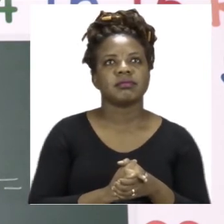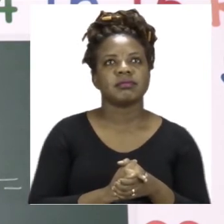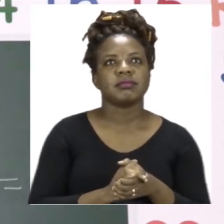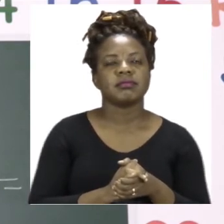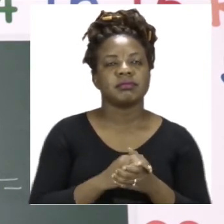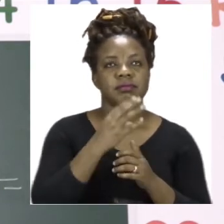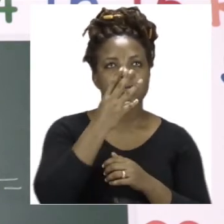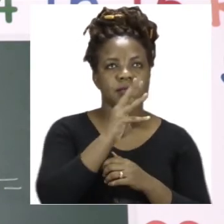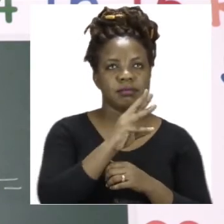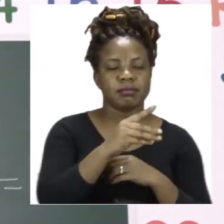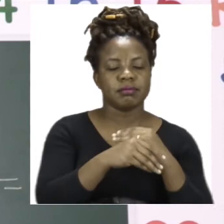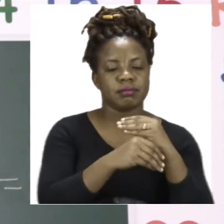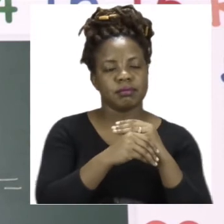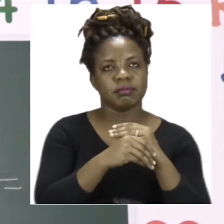have